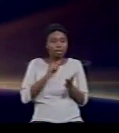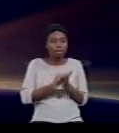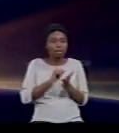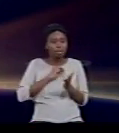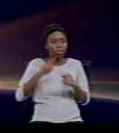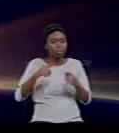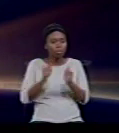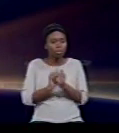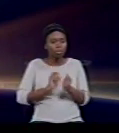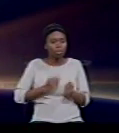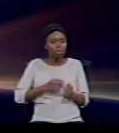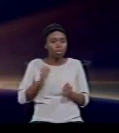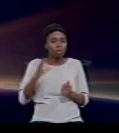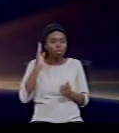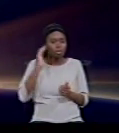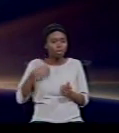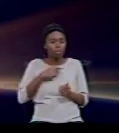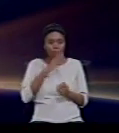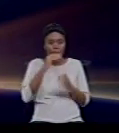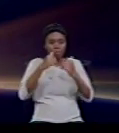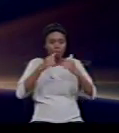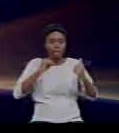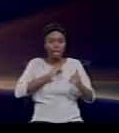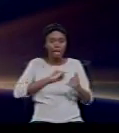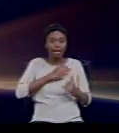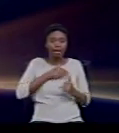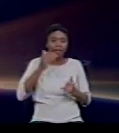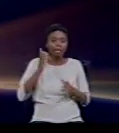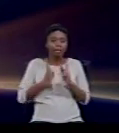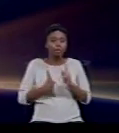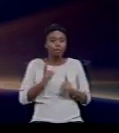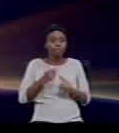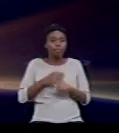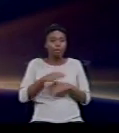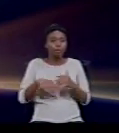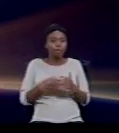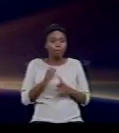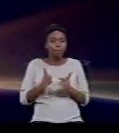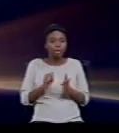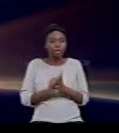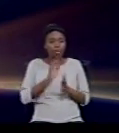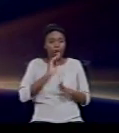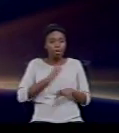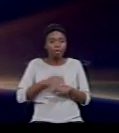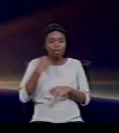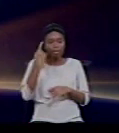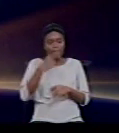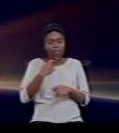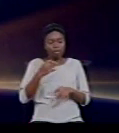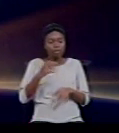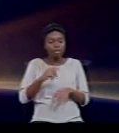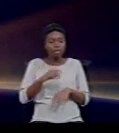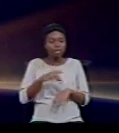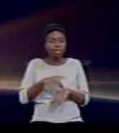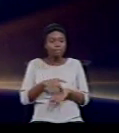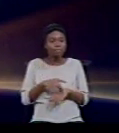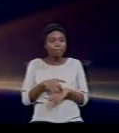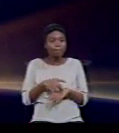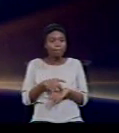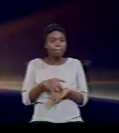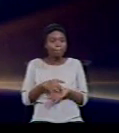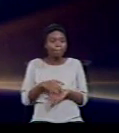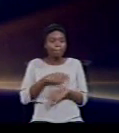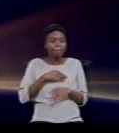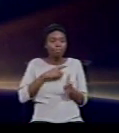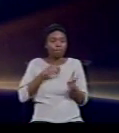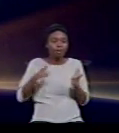us? So shall we be separated, I and thy people, from all the people that are upon the face of the earth. And the